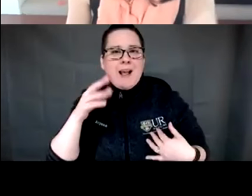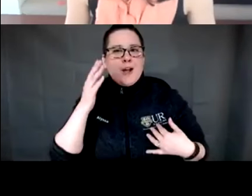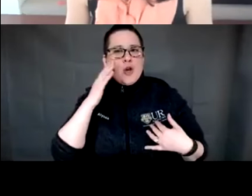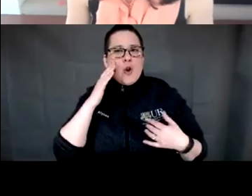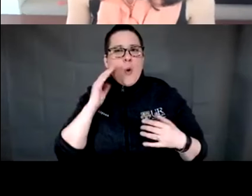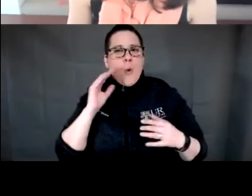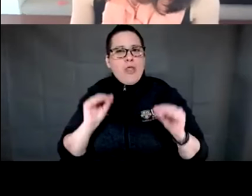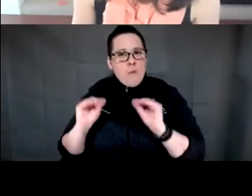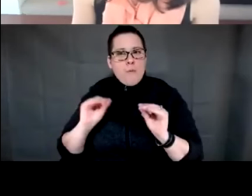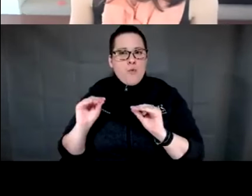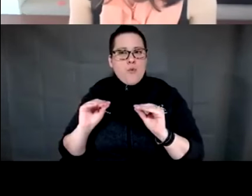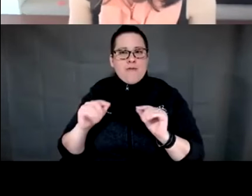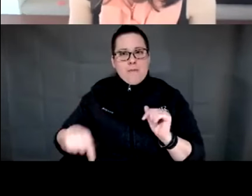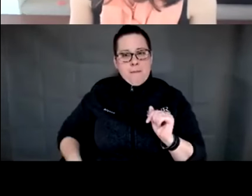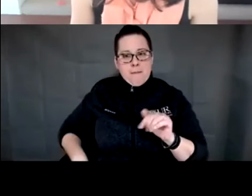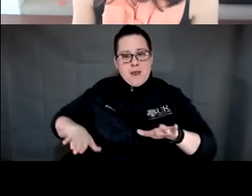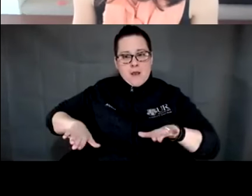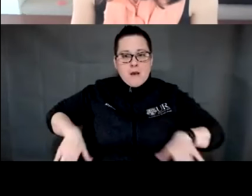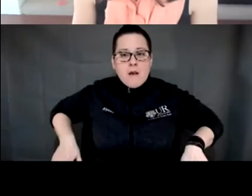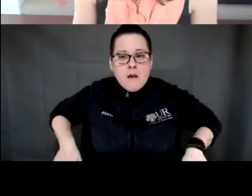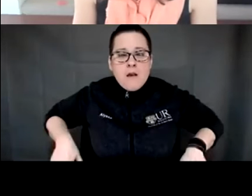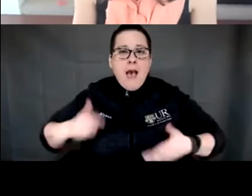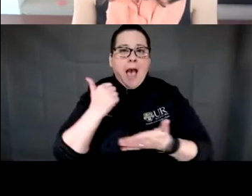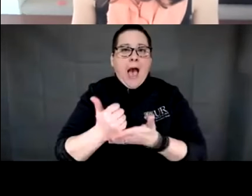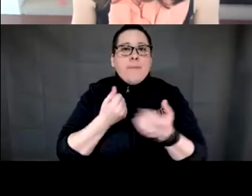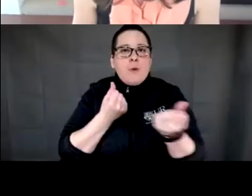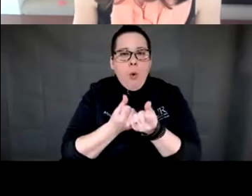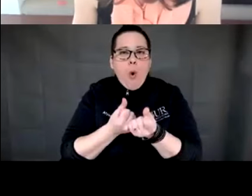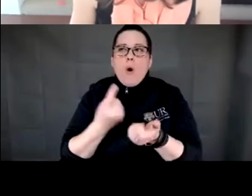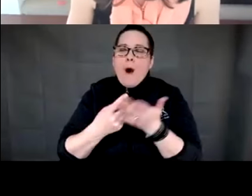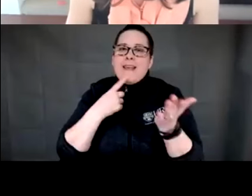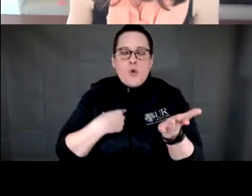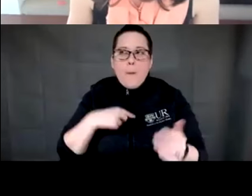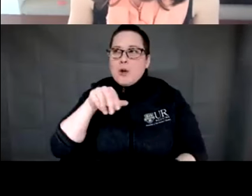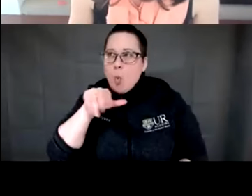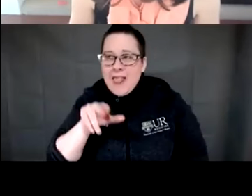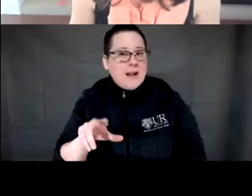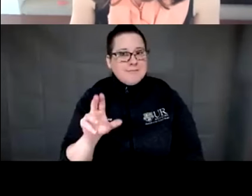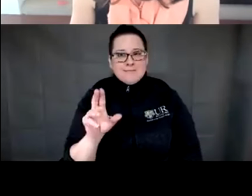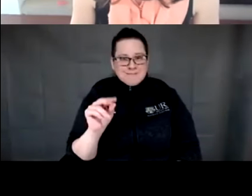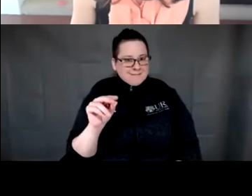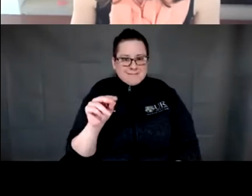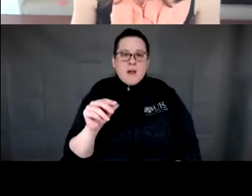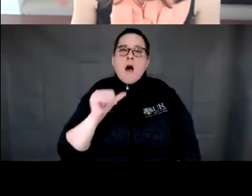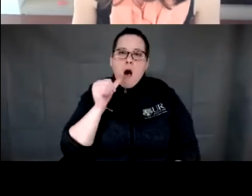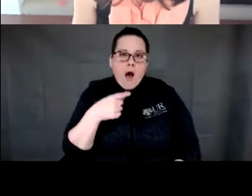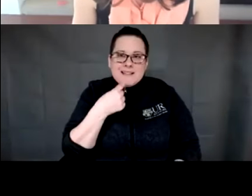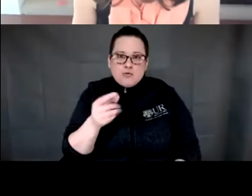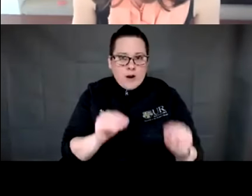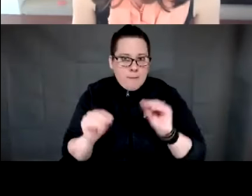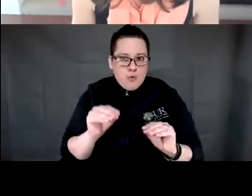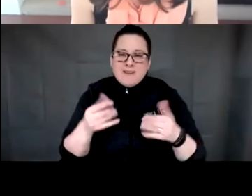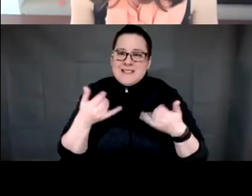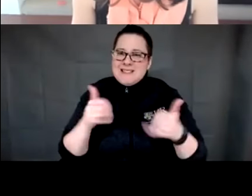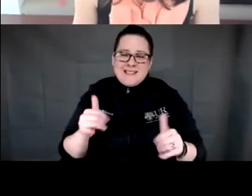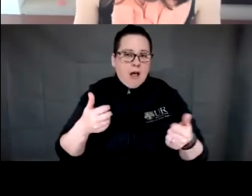pushing on the hind limbs might support the instructed movement of the lick. But in fact, that's not the case. So the uninstructed movements dominate